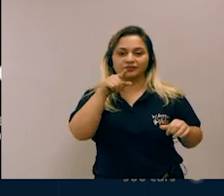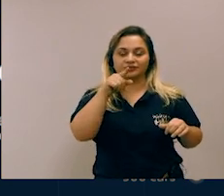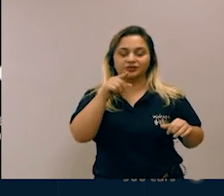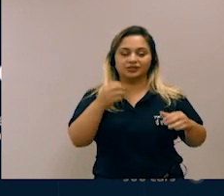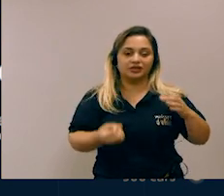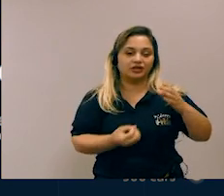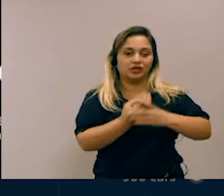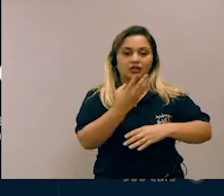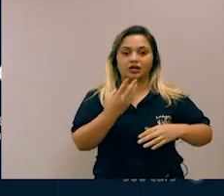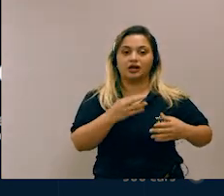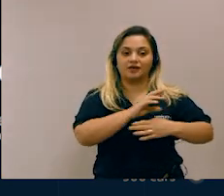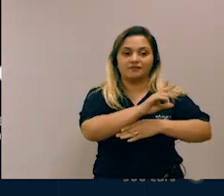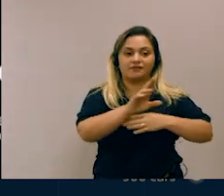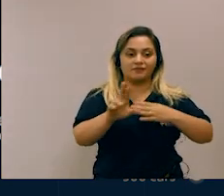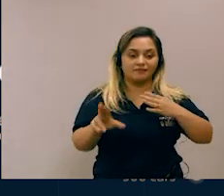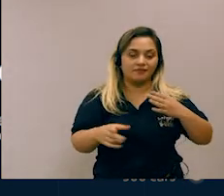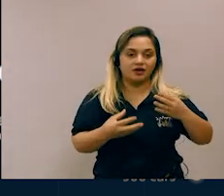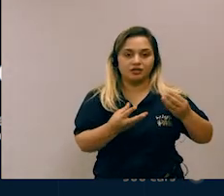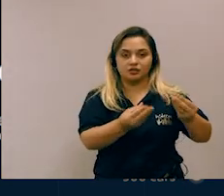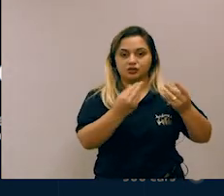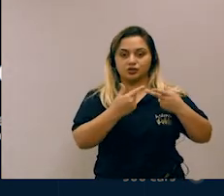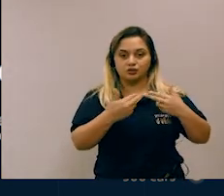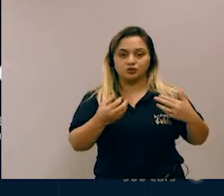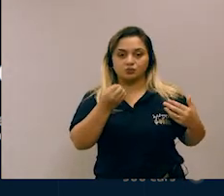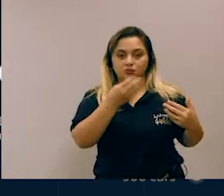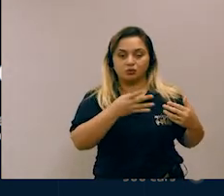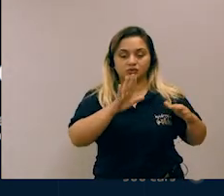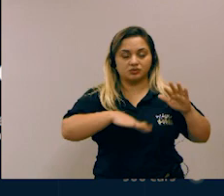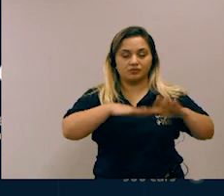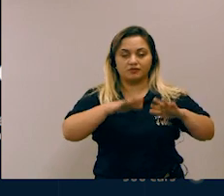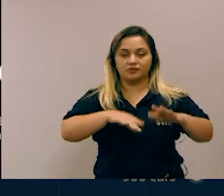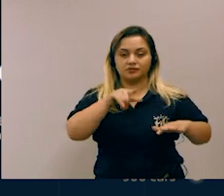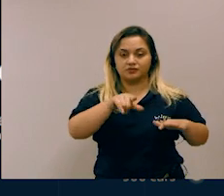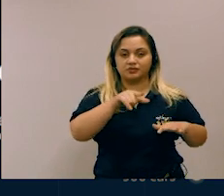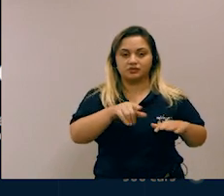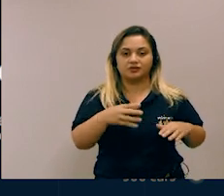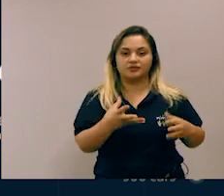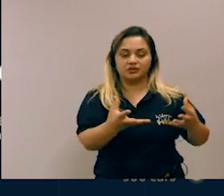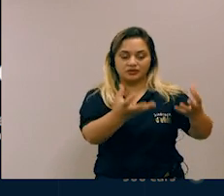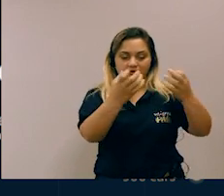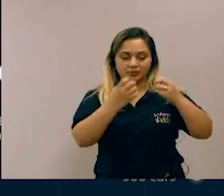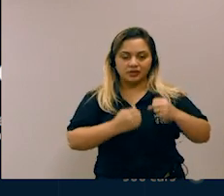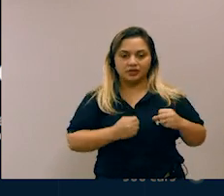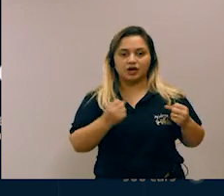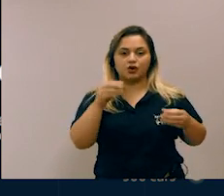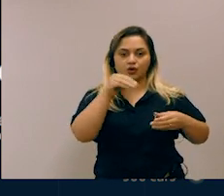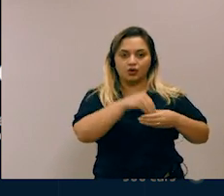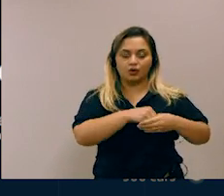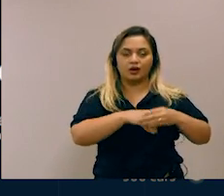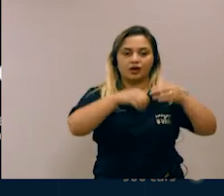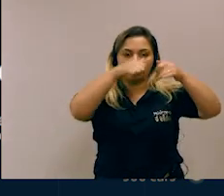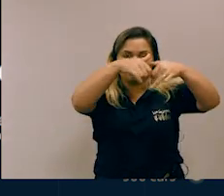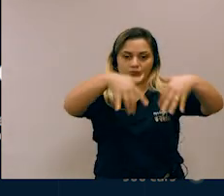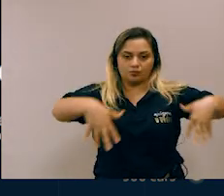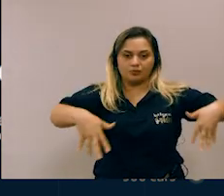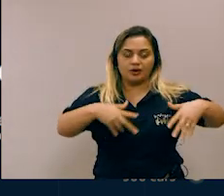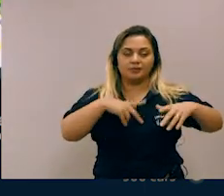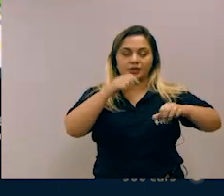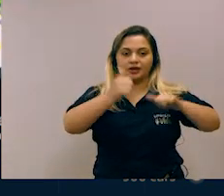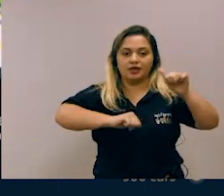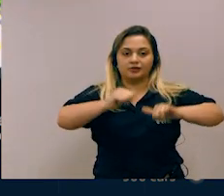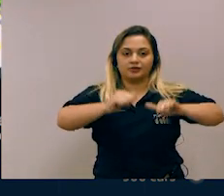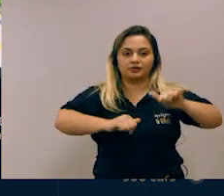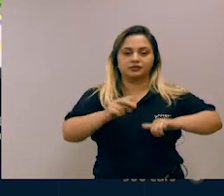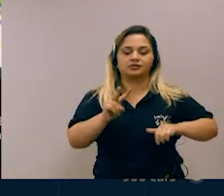we should take all of this information, put it on a map, and analyze the level of public transportation. And this